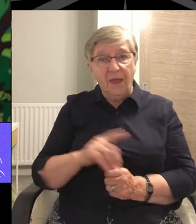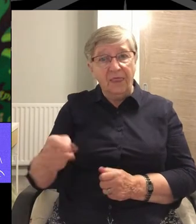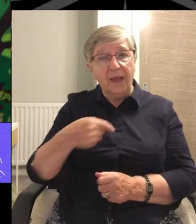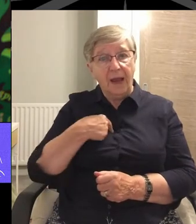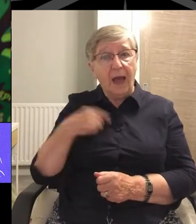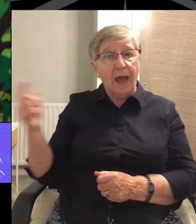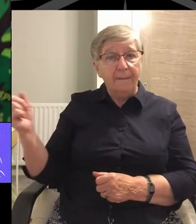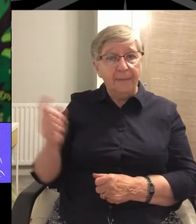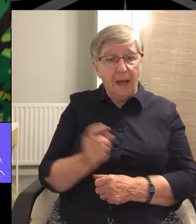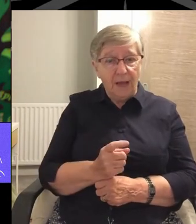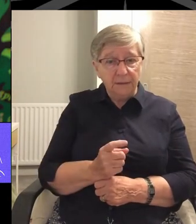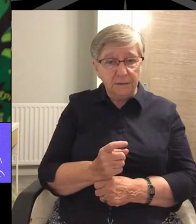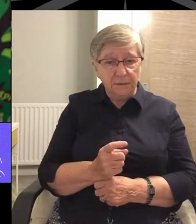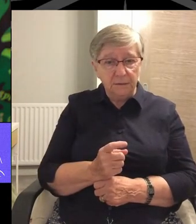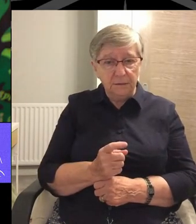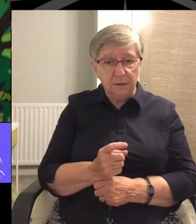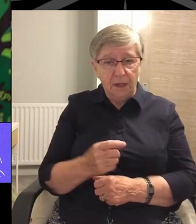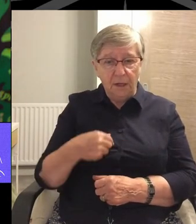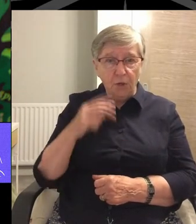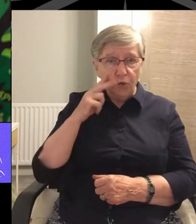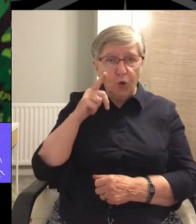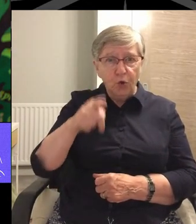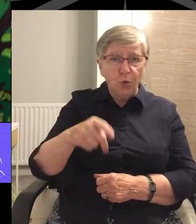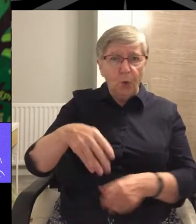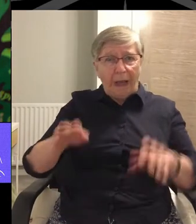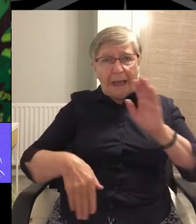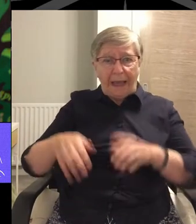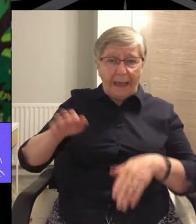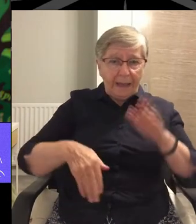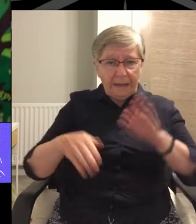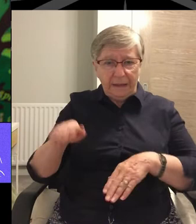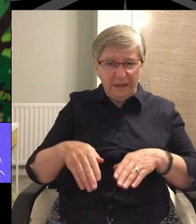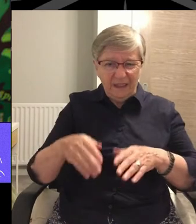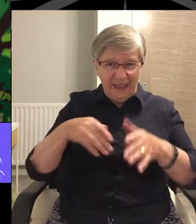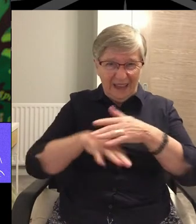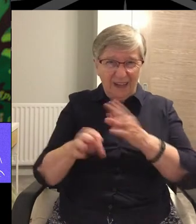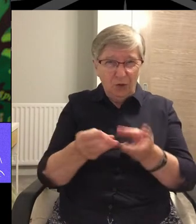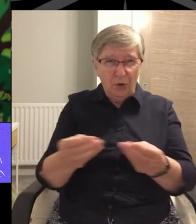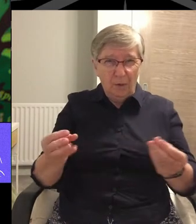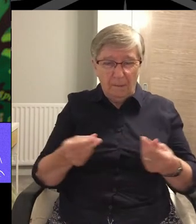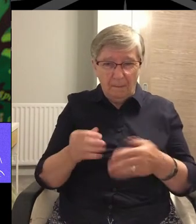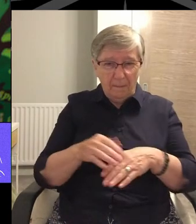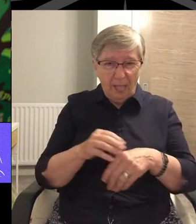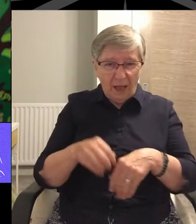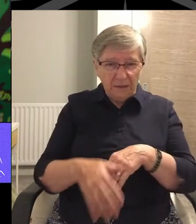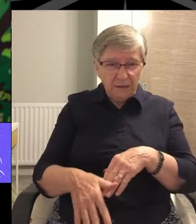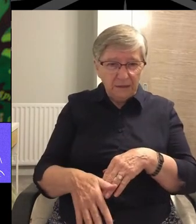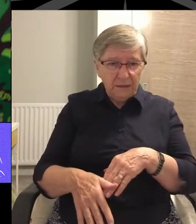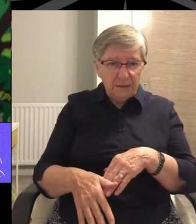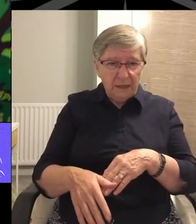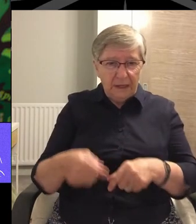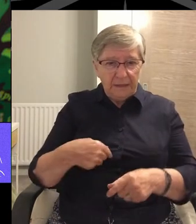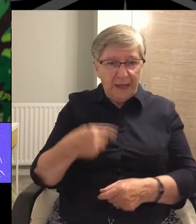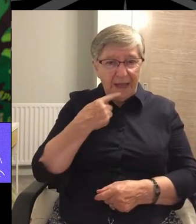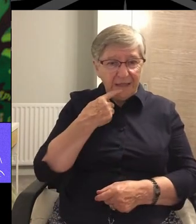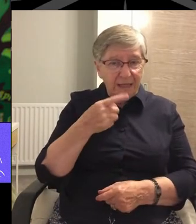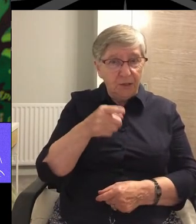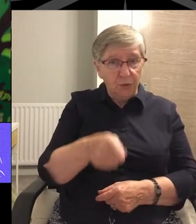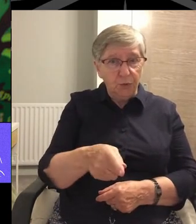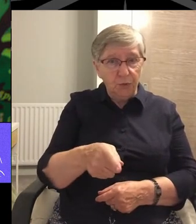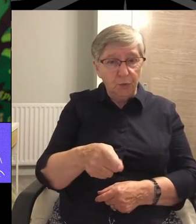And then I passed by and saw you kicking about in your blood. And as you lay there in your blood, I said to you,